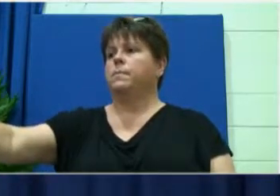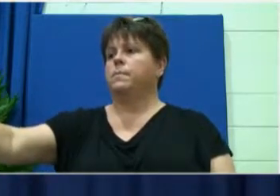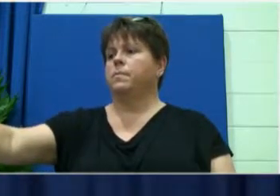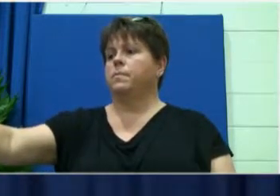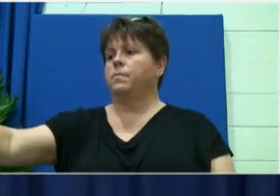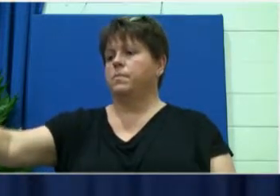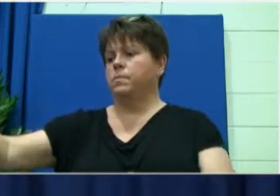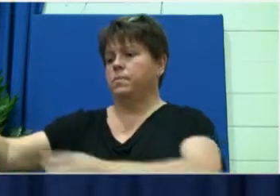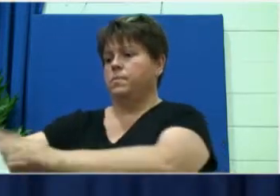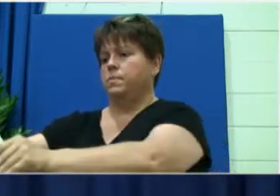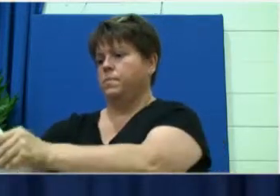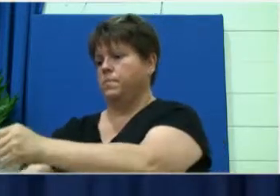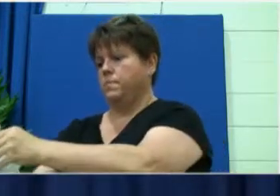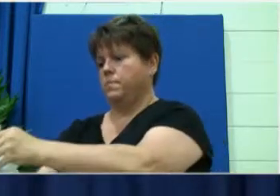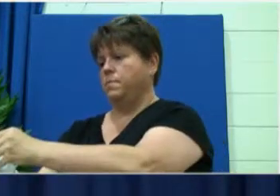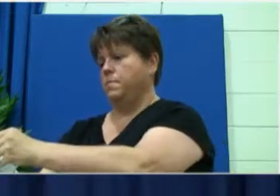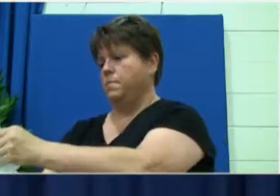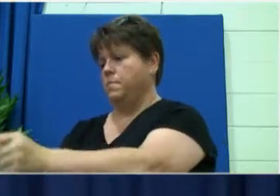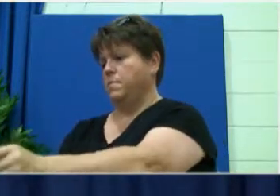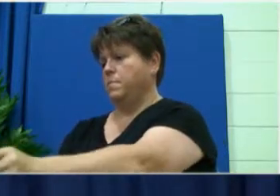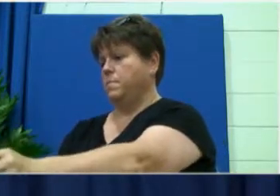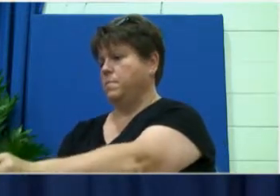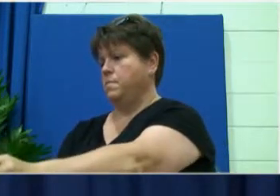President Cabinet members, please rise.